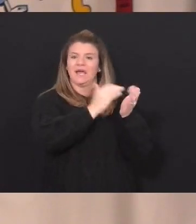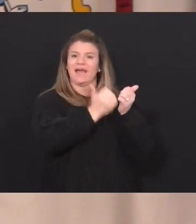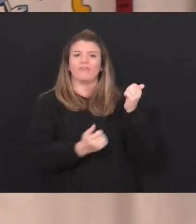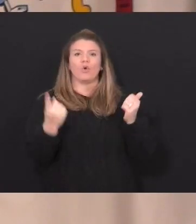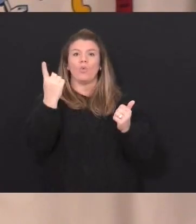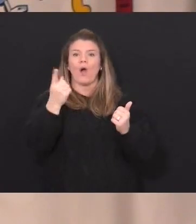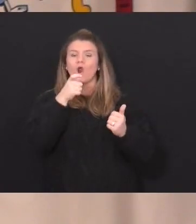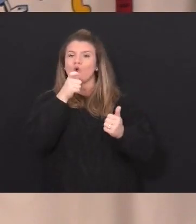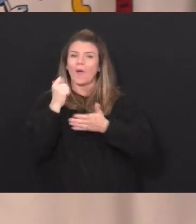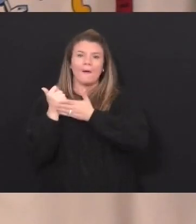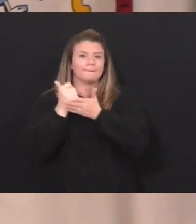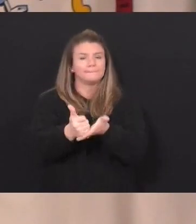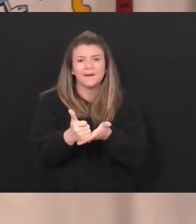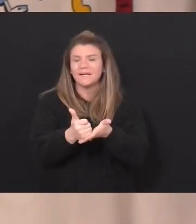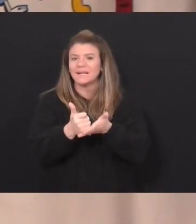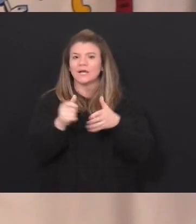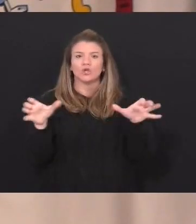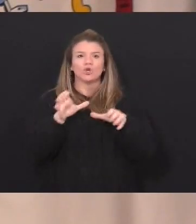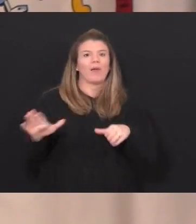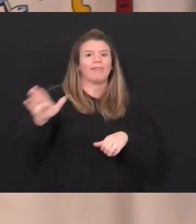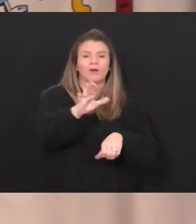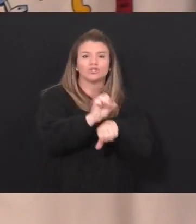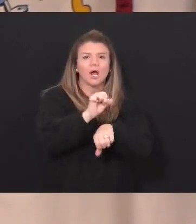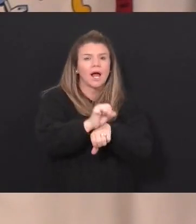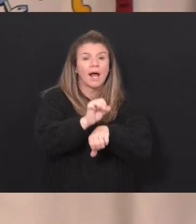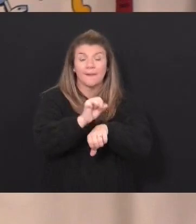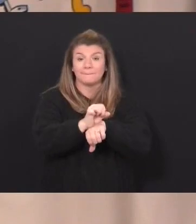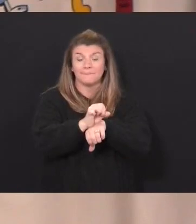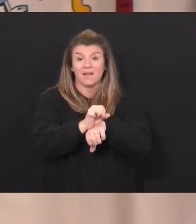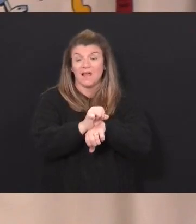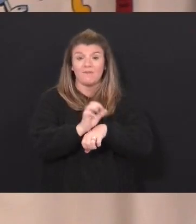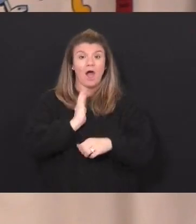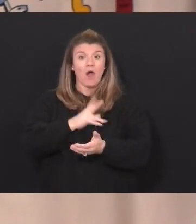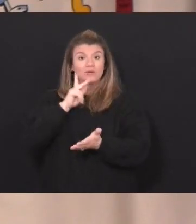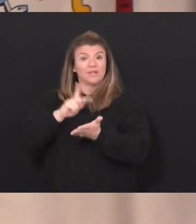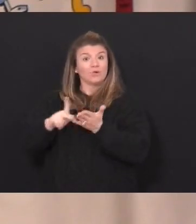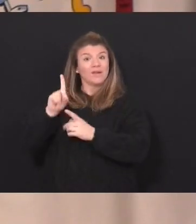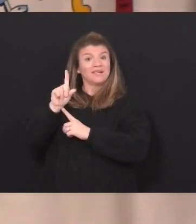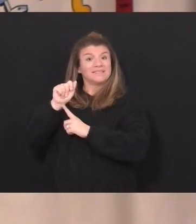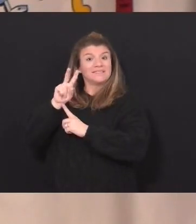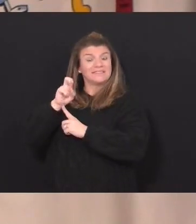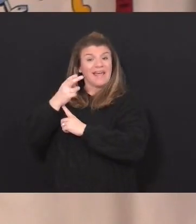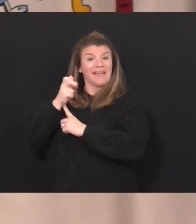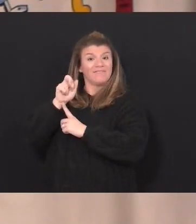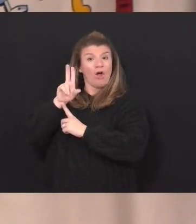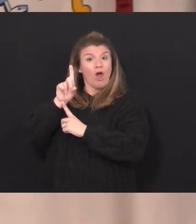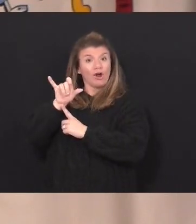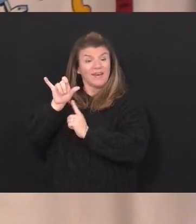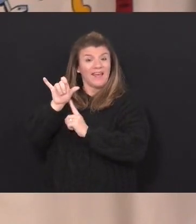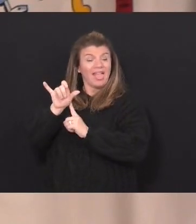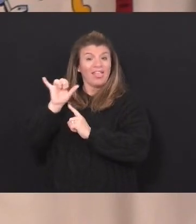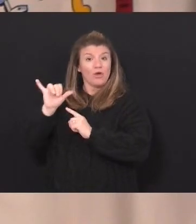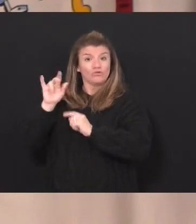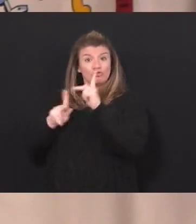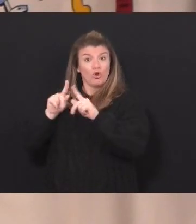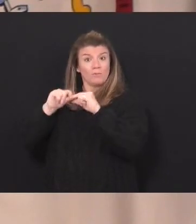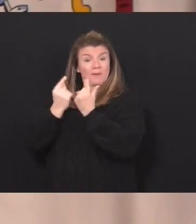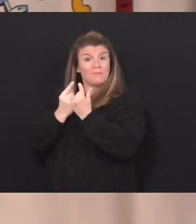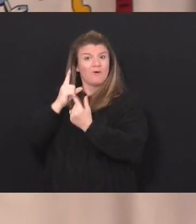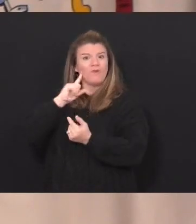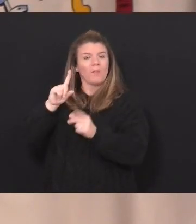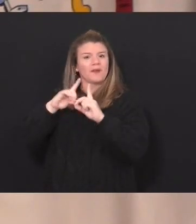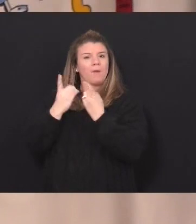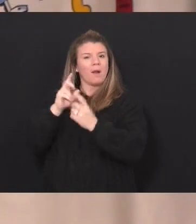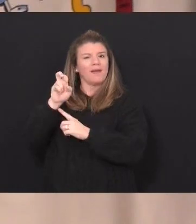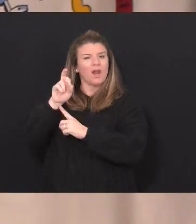the licks, especially all those people, from our Secretary Dave Hardy and all the people that are in our Department of Revenue. But